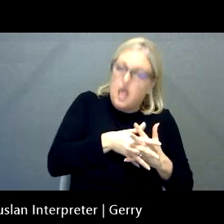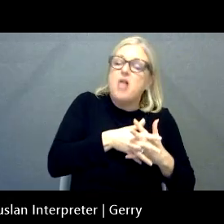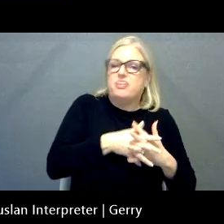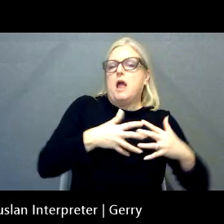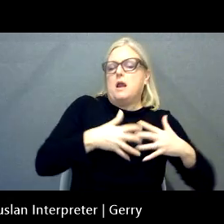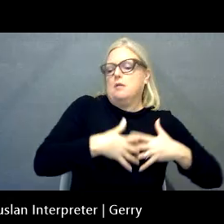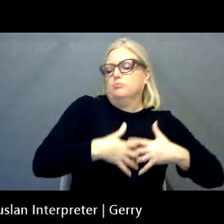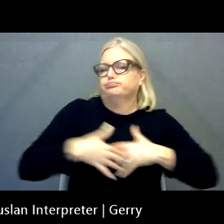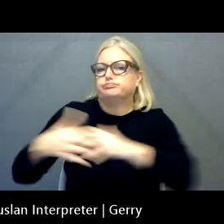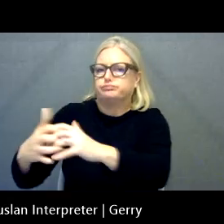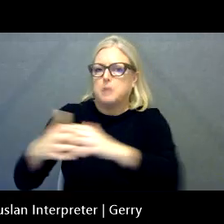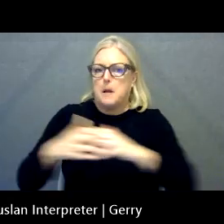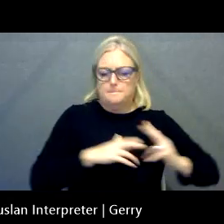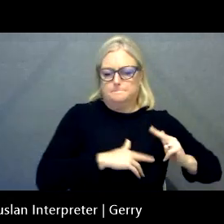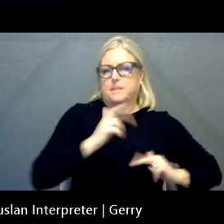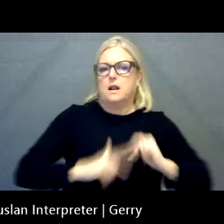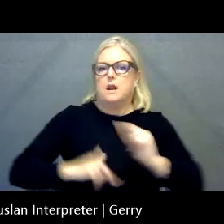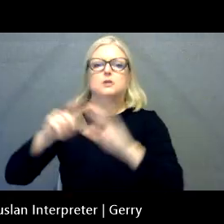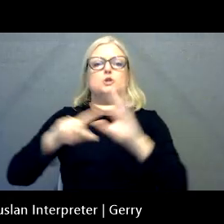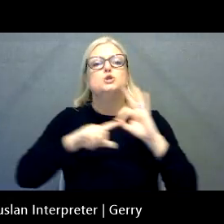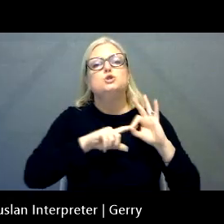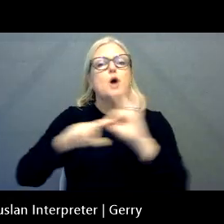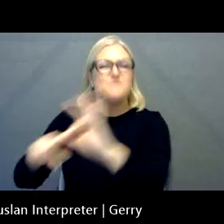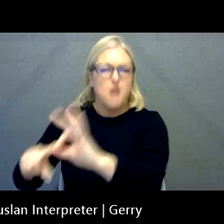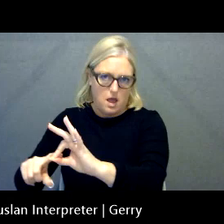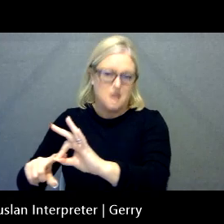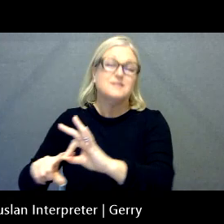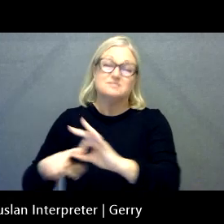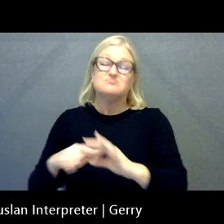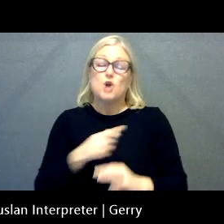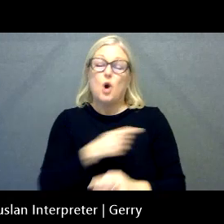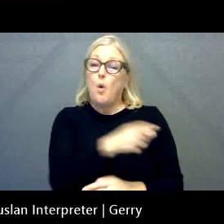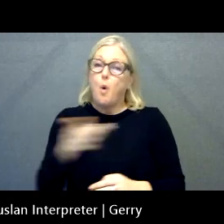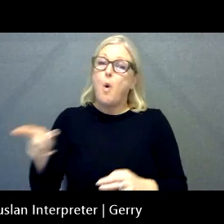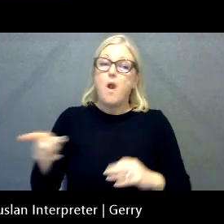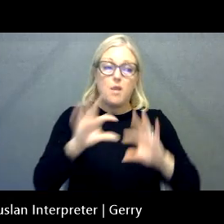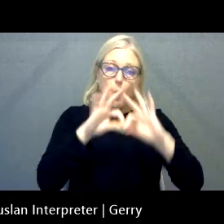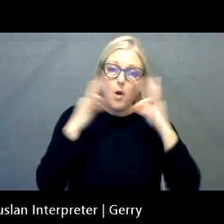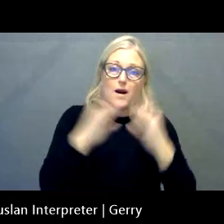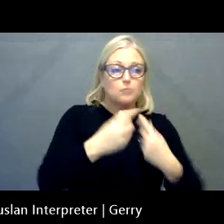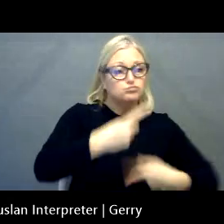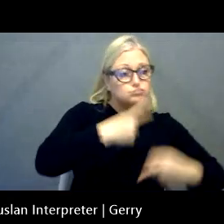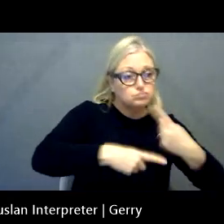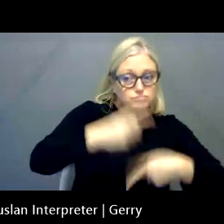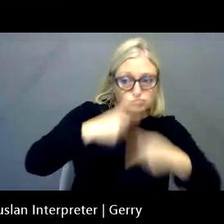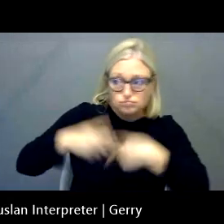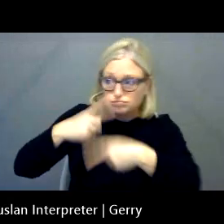was highly recommended by these groups in this phase. Go to the next